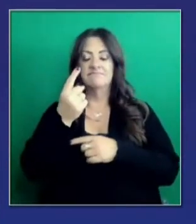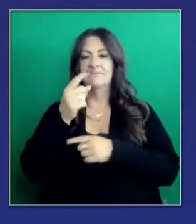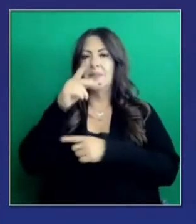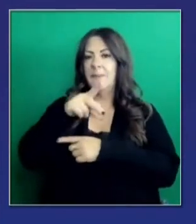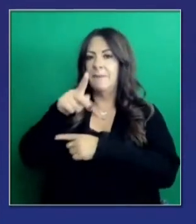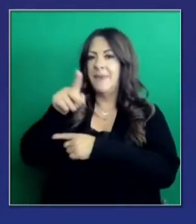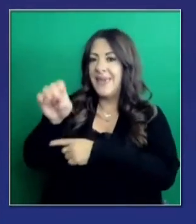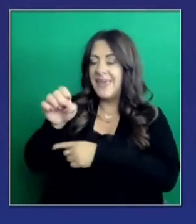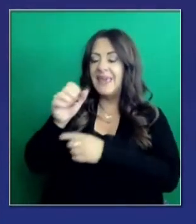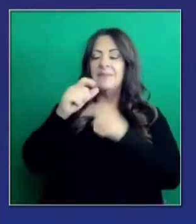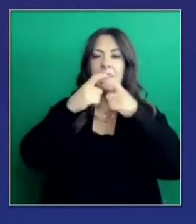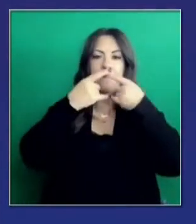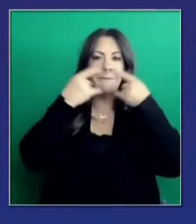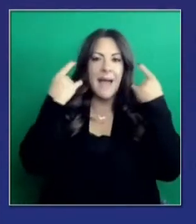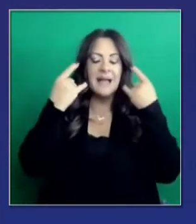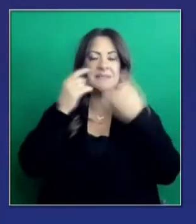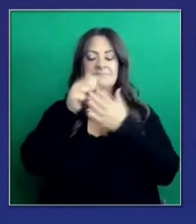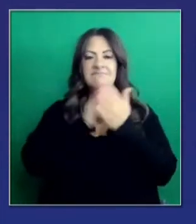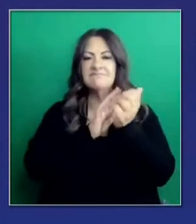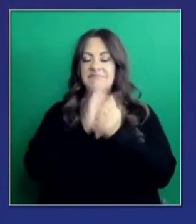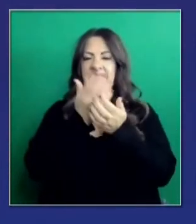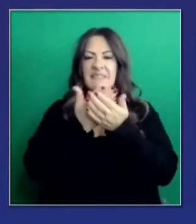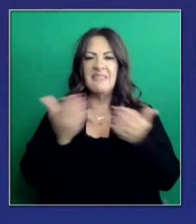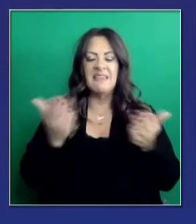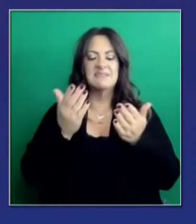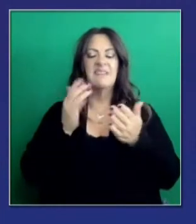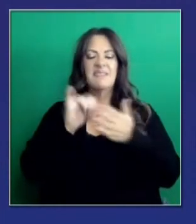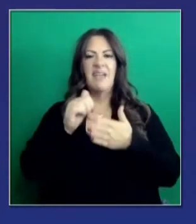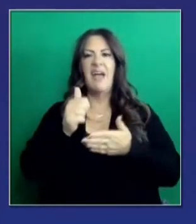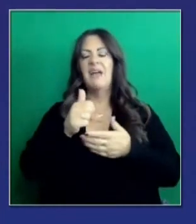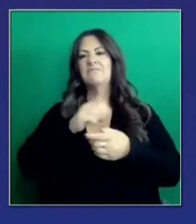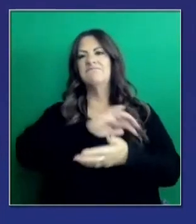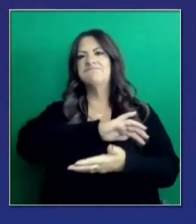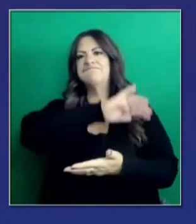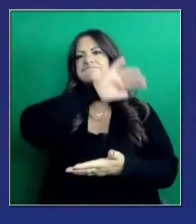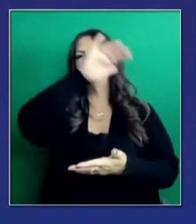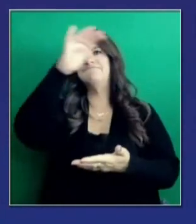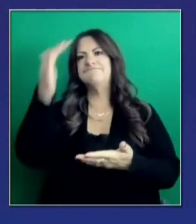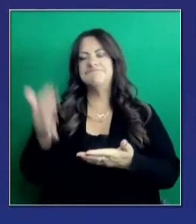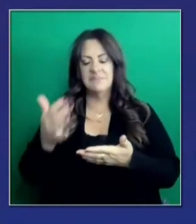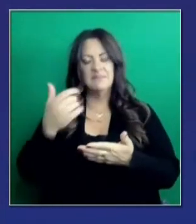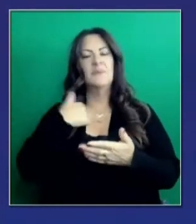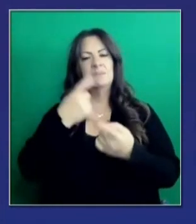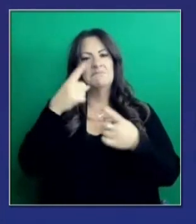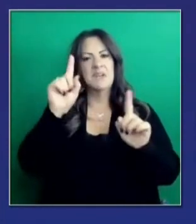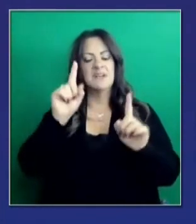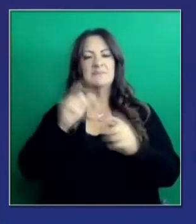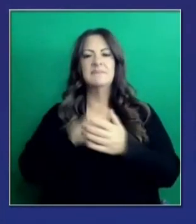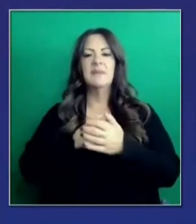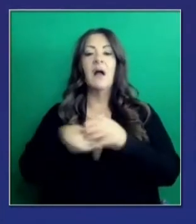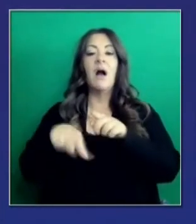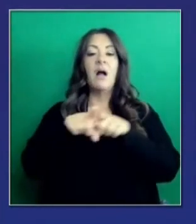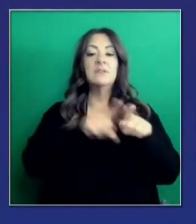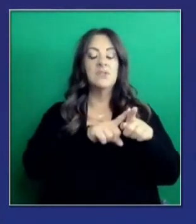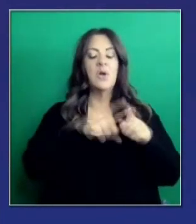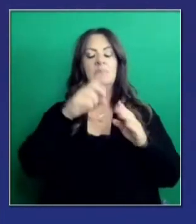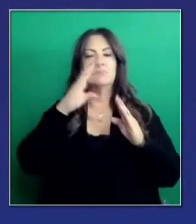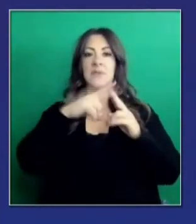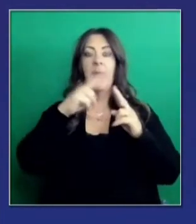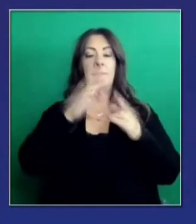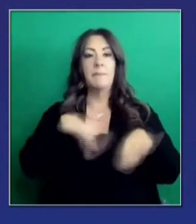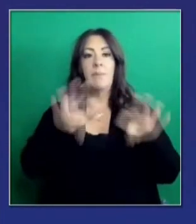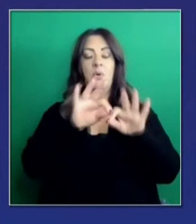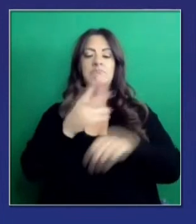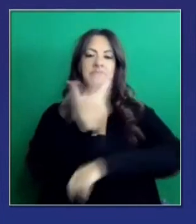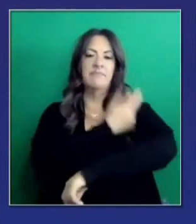know well, prioritized vaccinating the vaccinators, vaccinating our healthcare workers as a top priority. Deaths continue